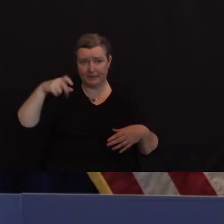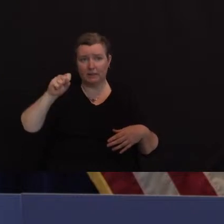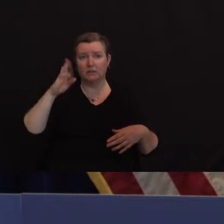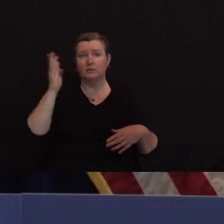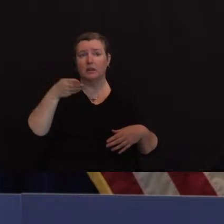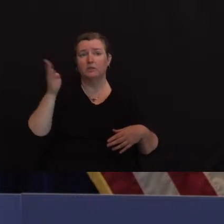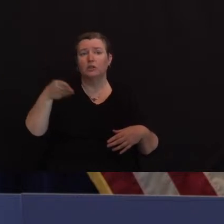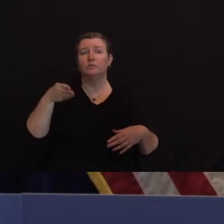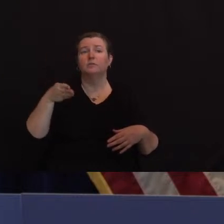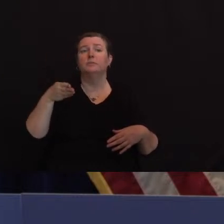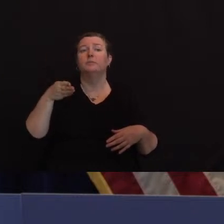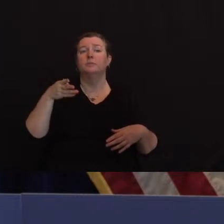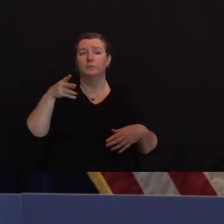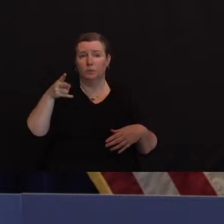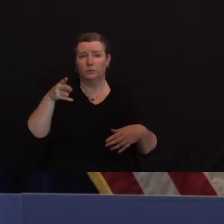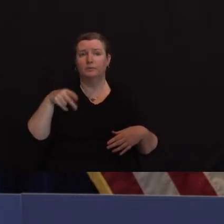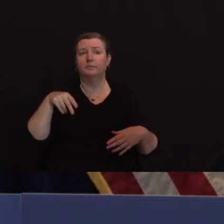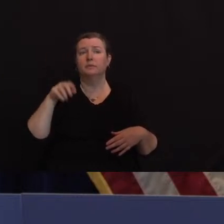https://covid19.nj.gov.